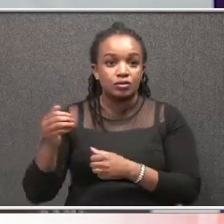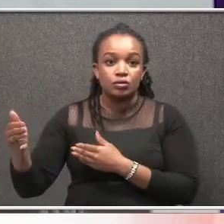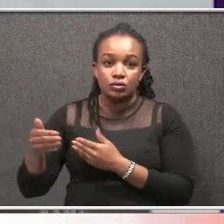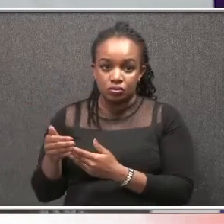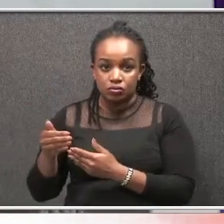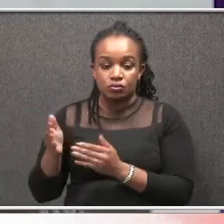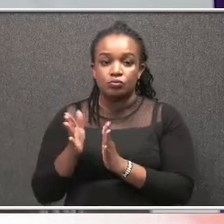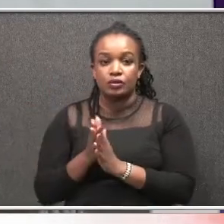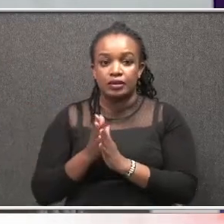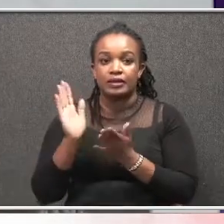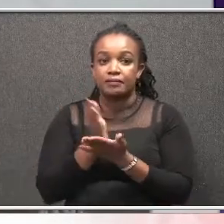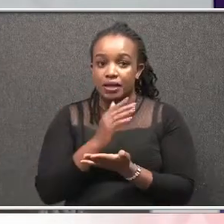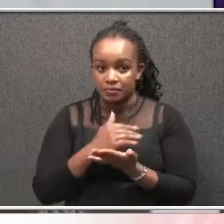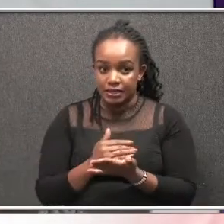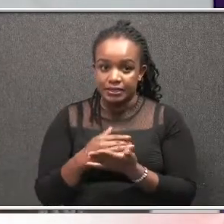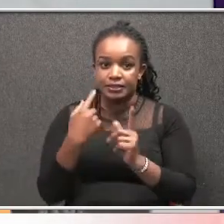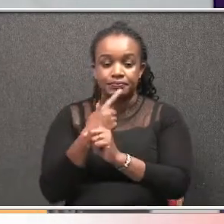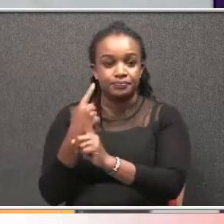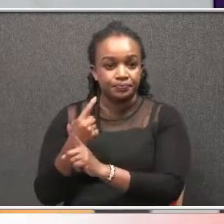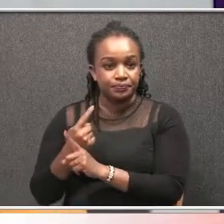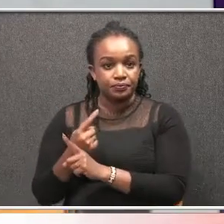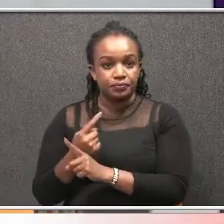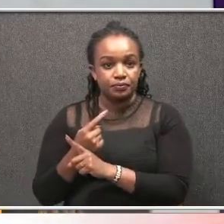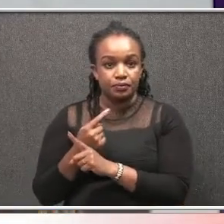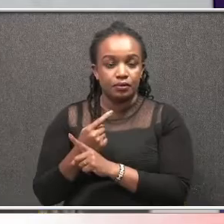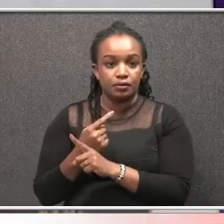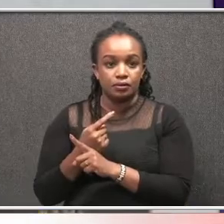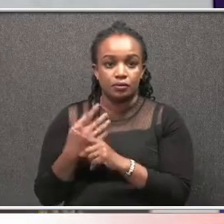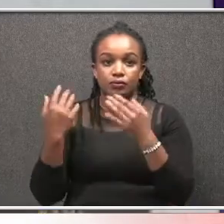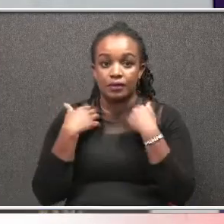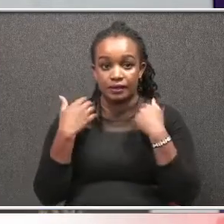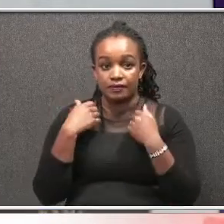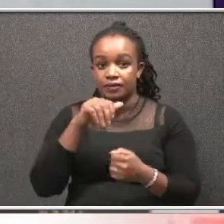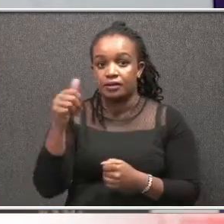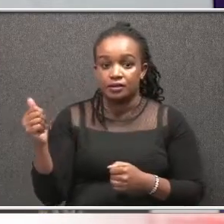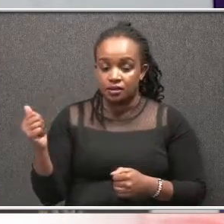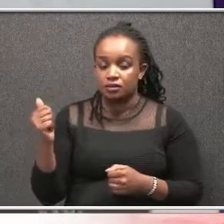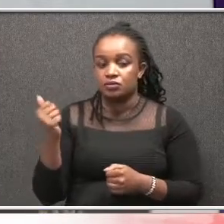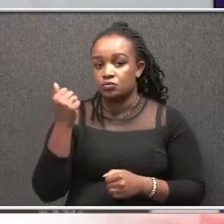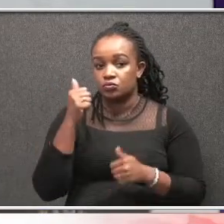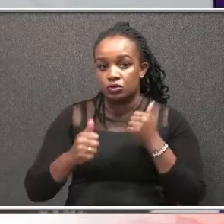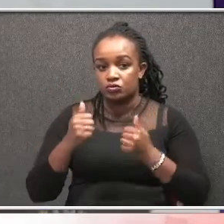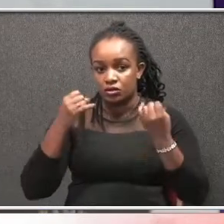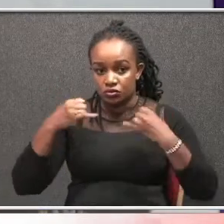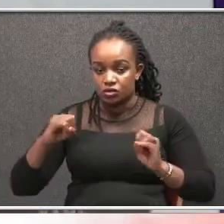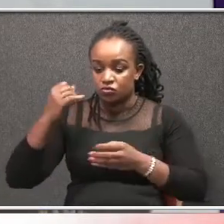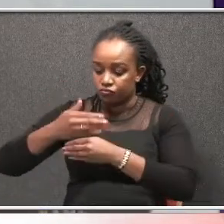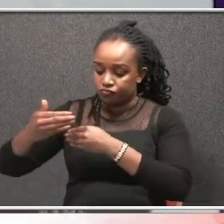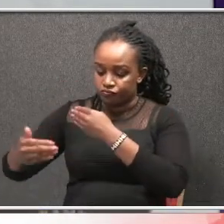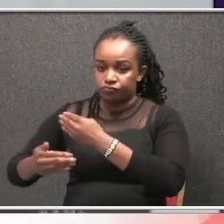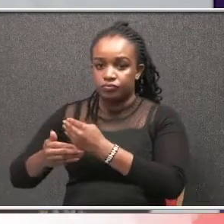of NCDs. There have also been efforts to improve infrastructure for mental